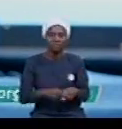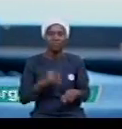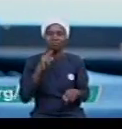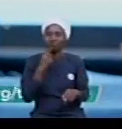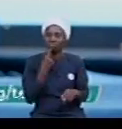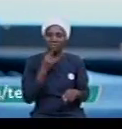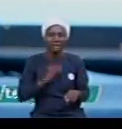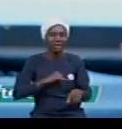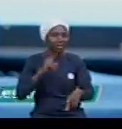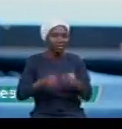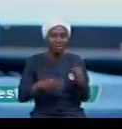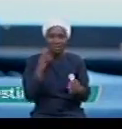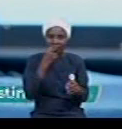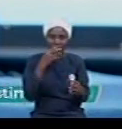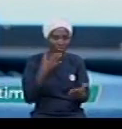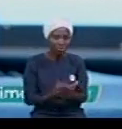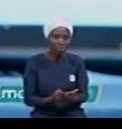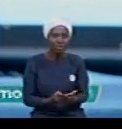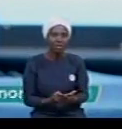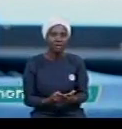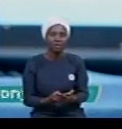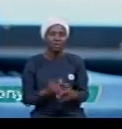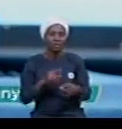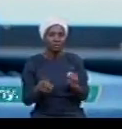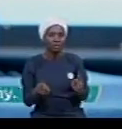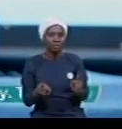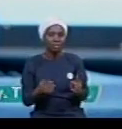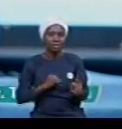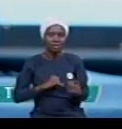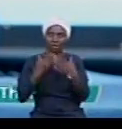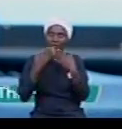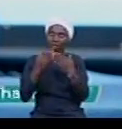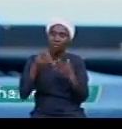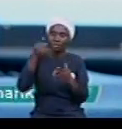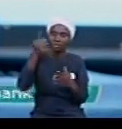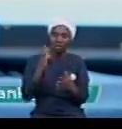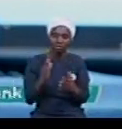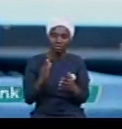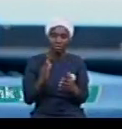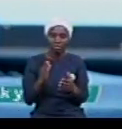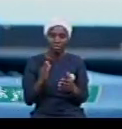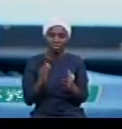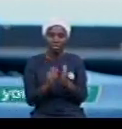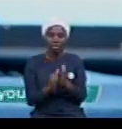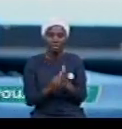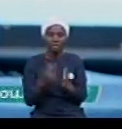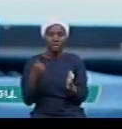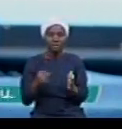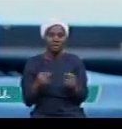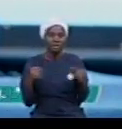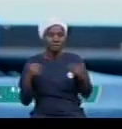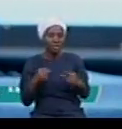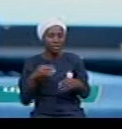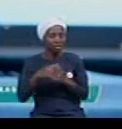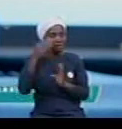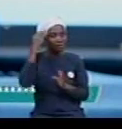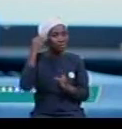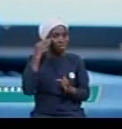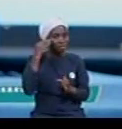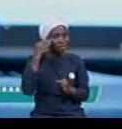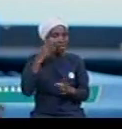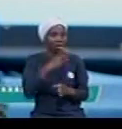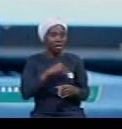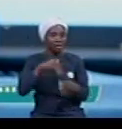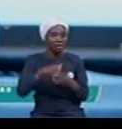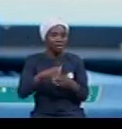lagbara. Sugbon mo wa dupe lowo Olorun pe irora ninu ori ninu awo